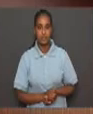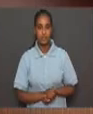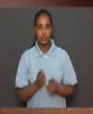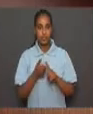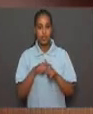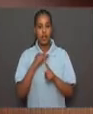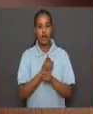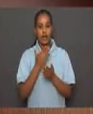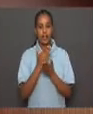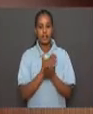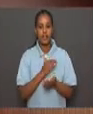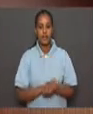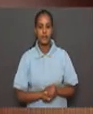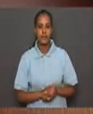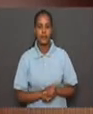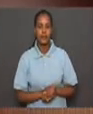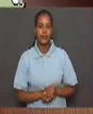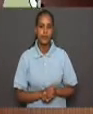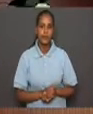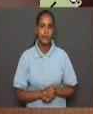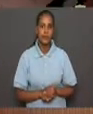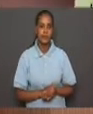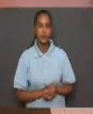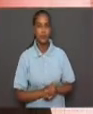Let's get back to our lesson.